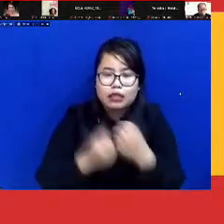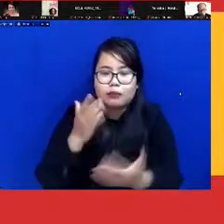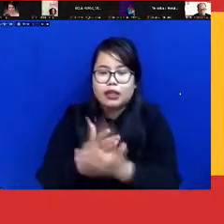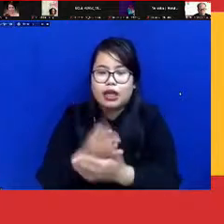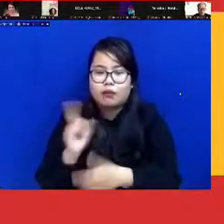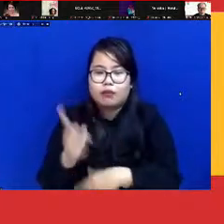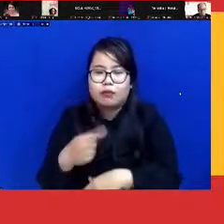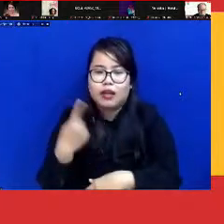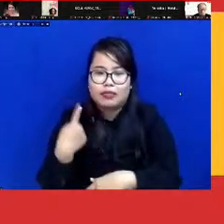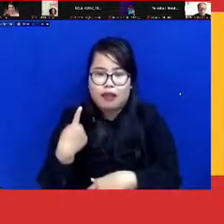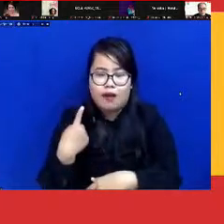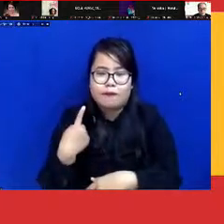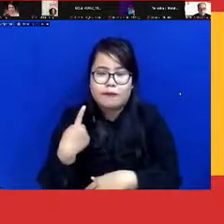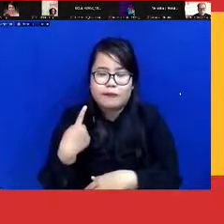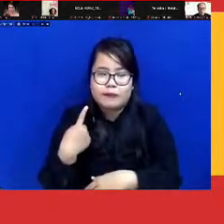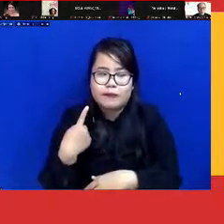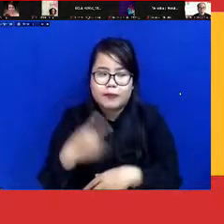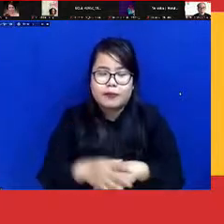official committees